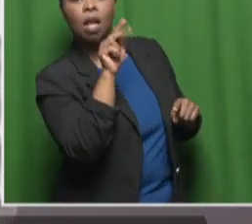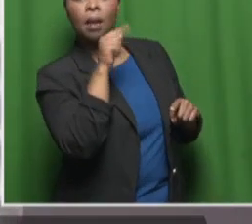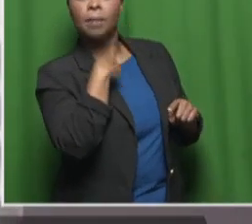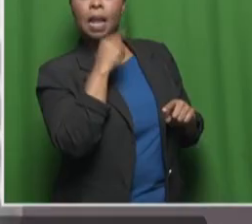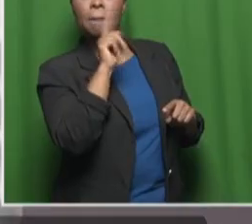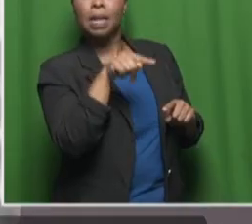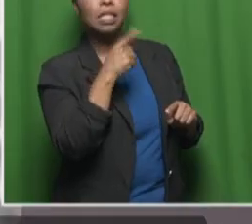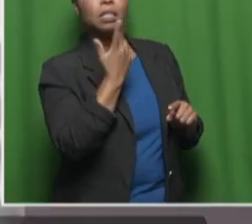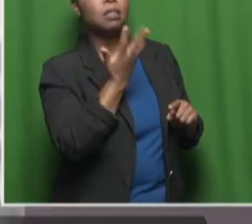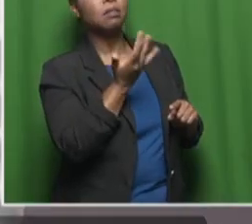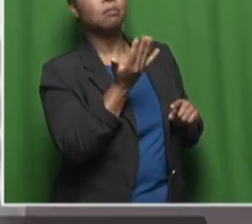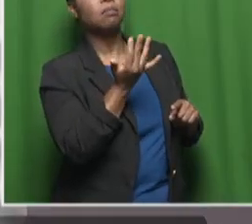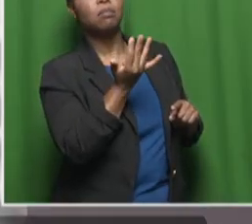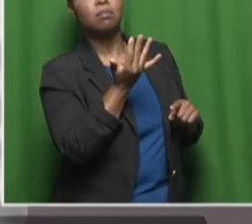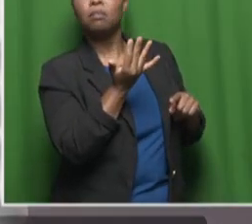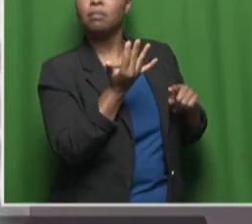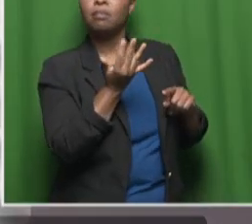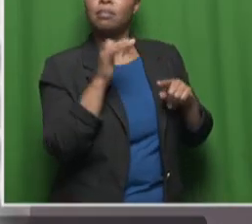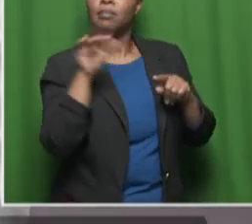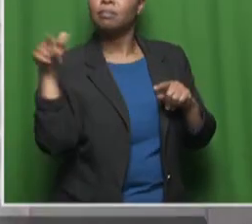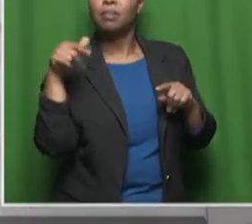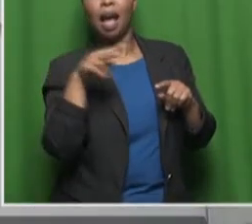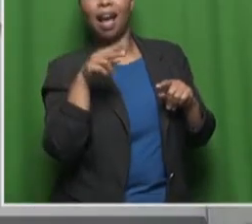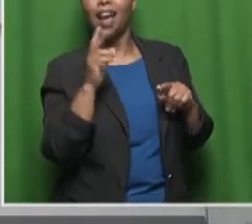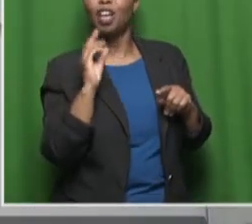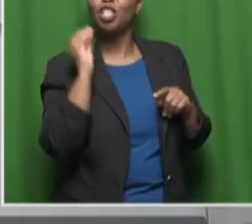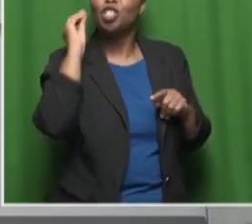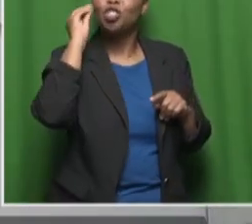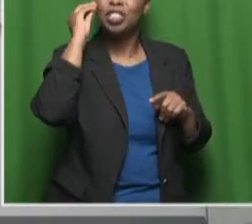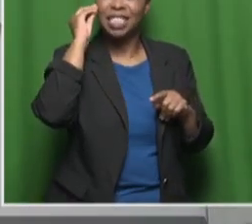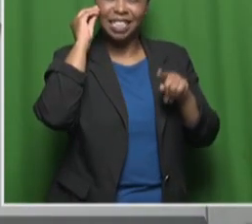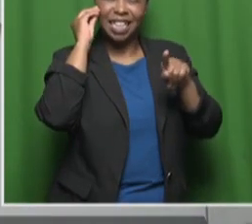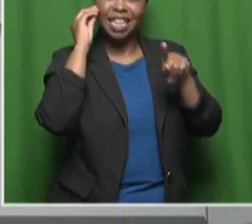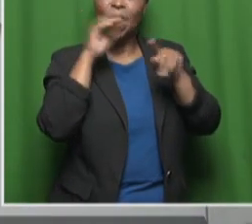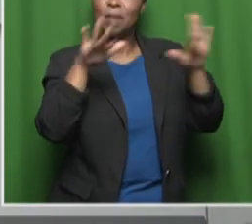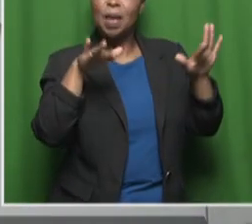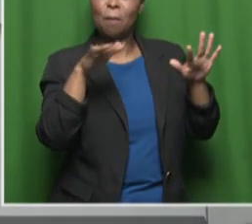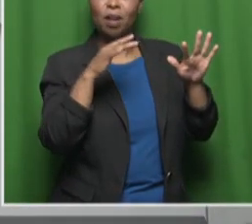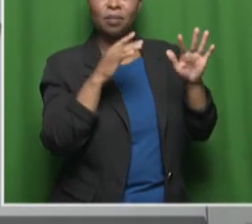found that very, very interesting in terms of how the audience interact with the art.